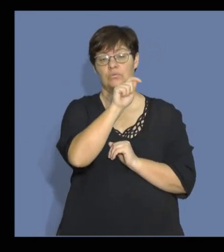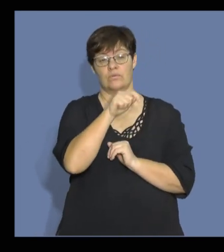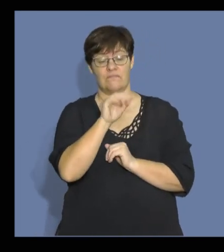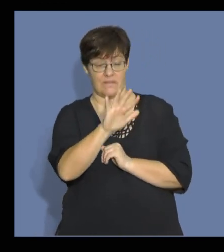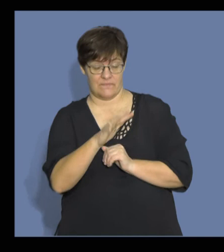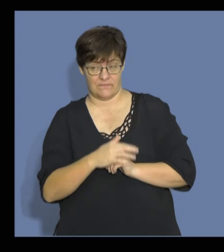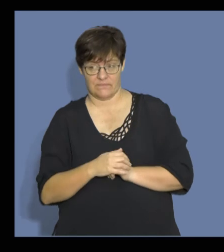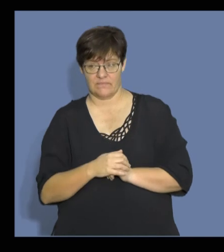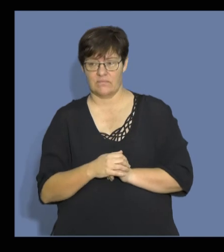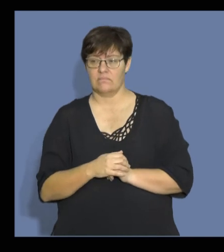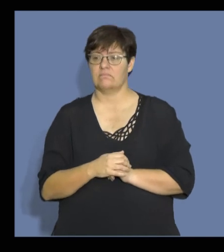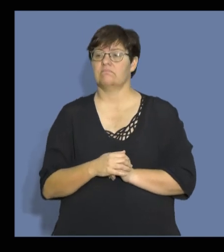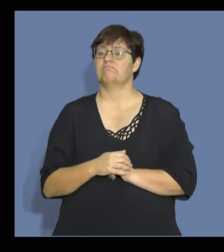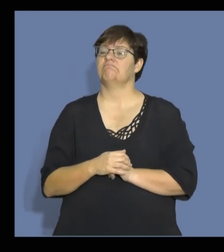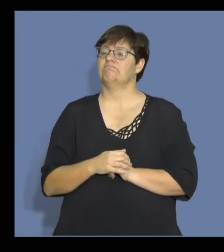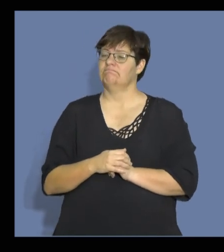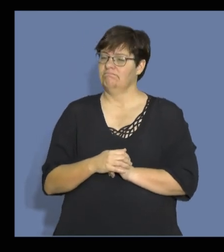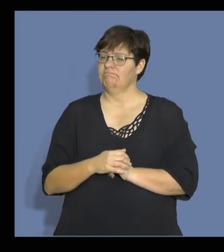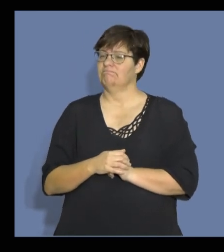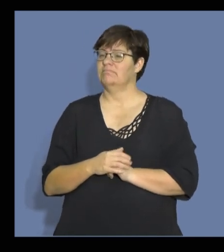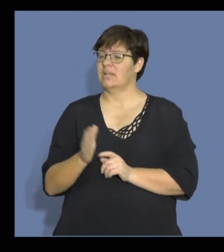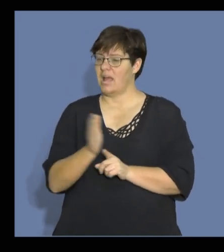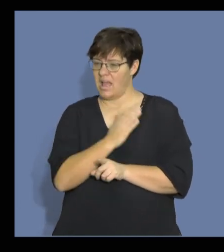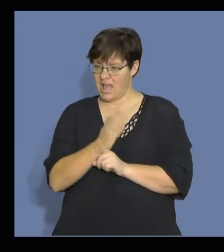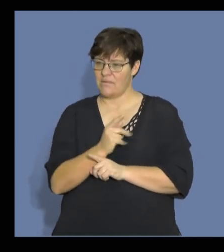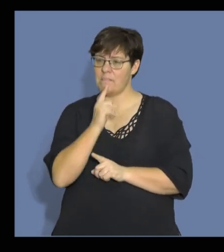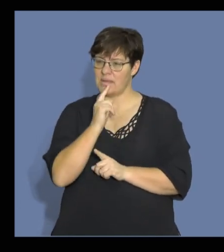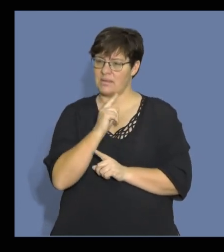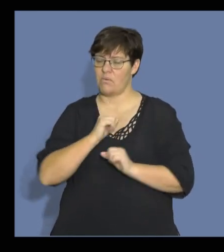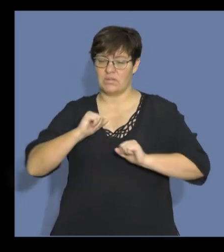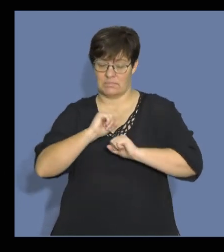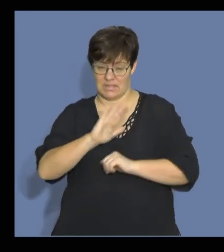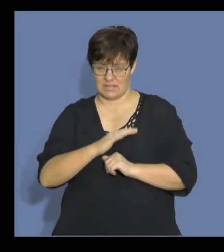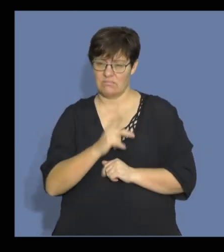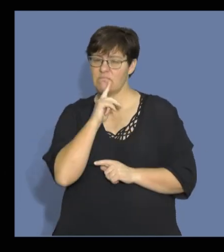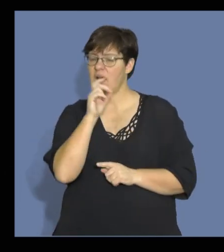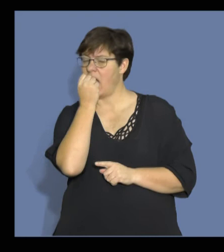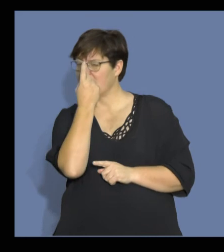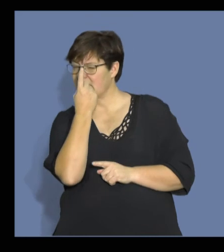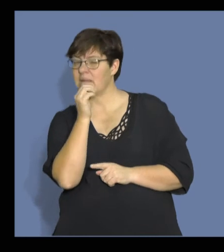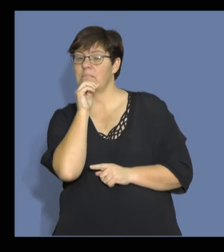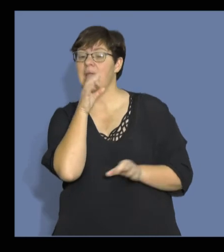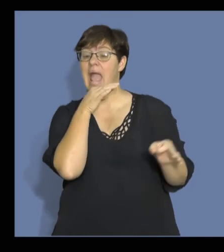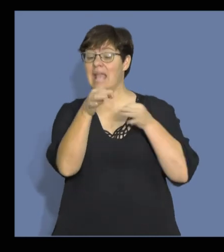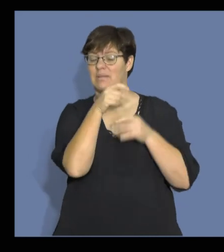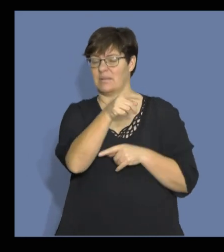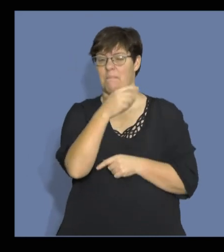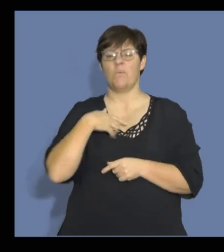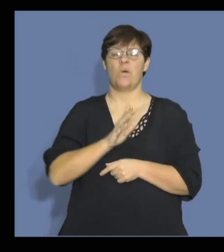-2 and 5. And so let me go erase a little bit of this so that I can make a little bit more sense of what I'm trying to